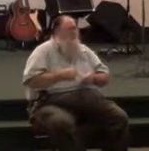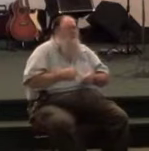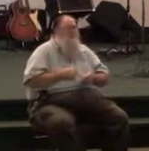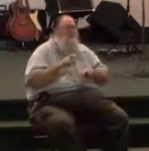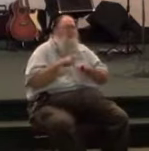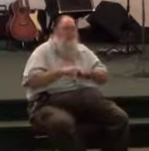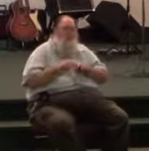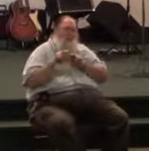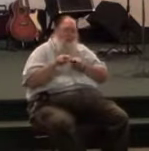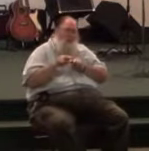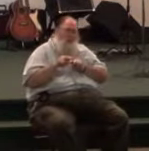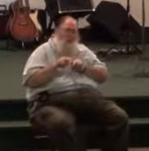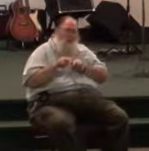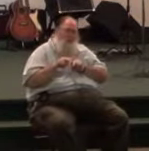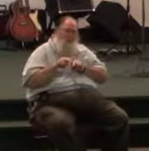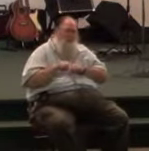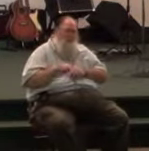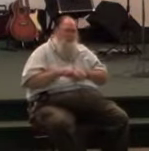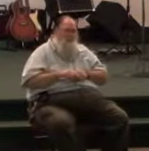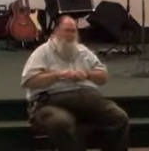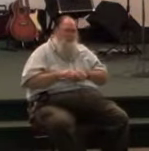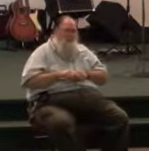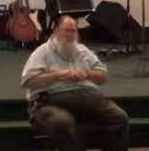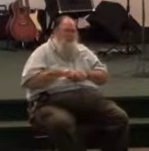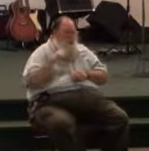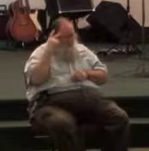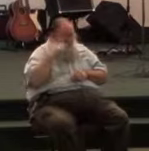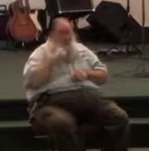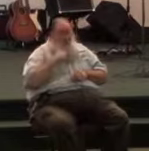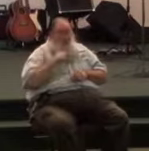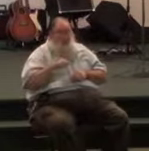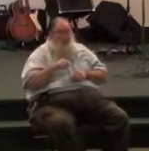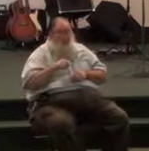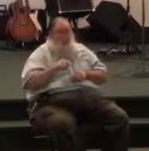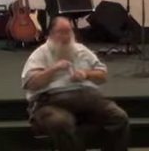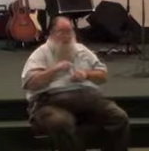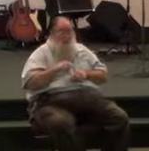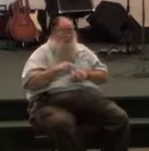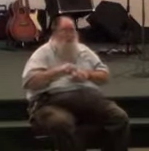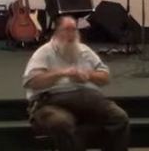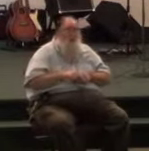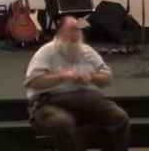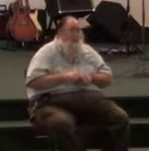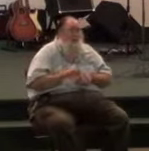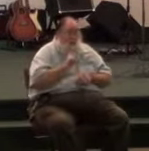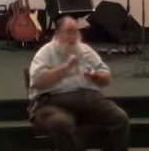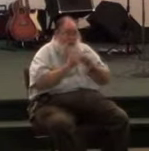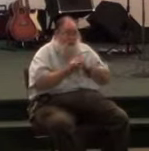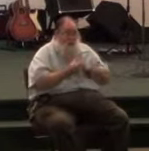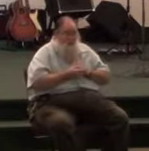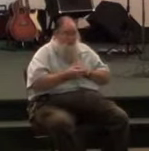watch Saul and say, this dude's for real. To listen to